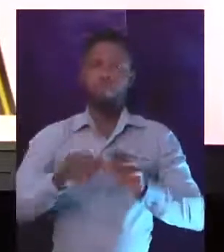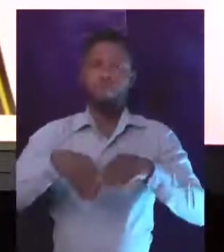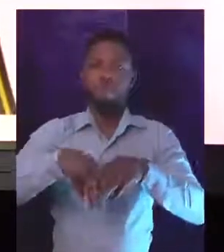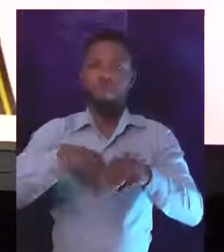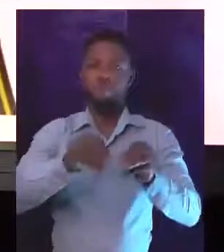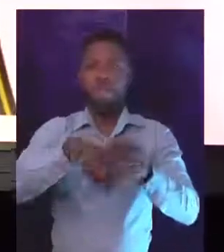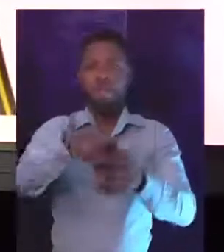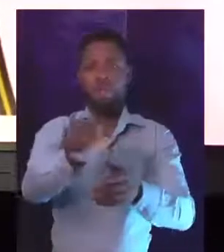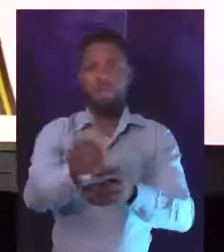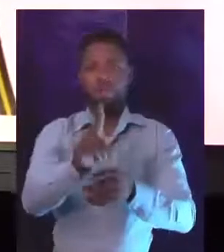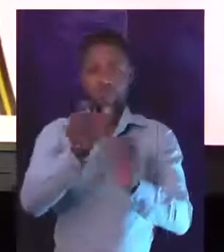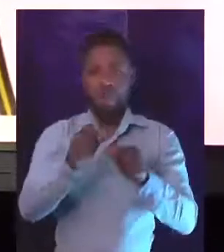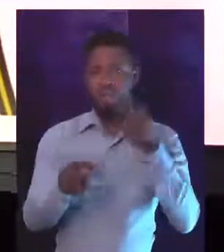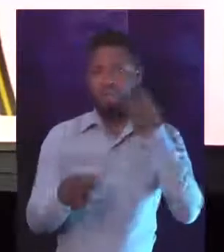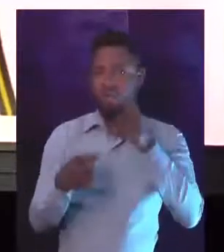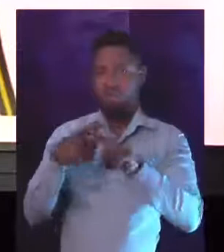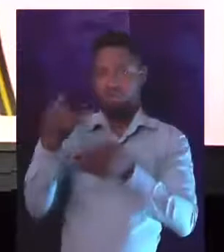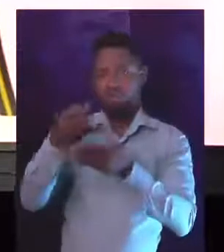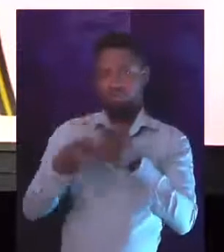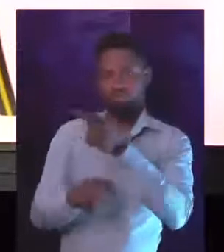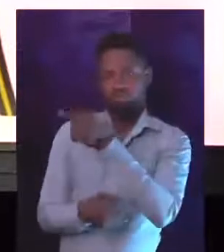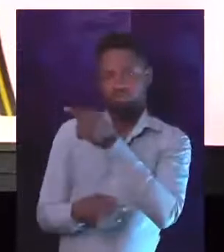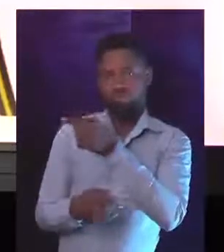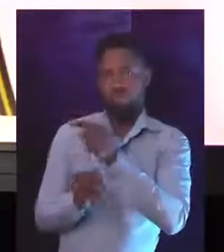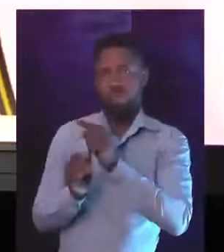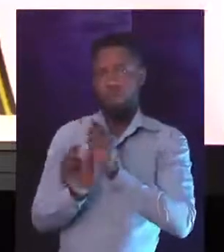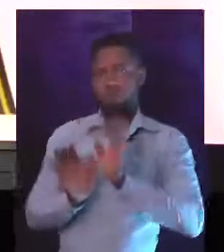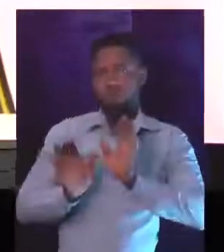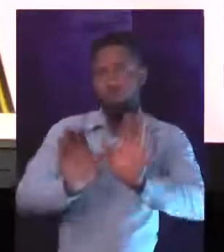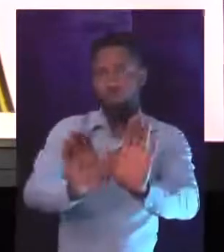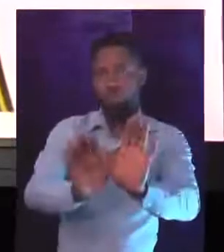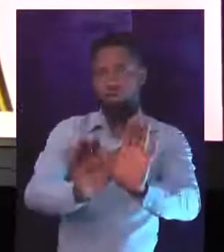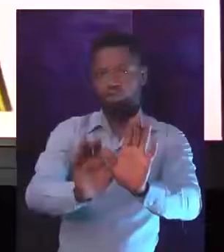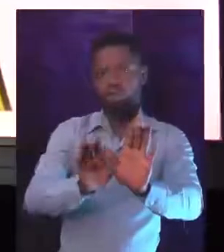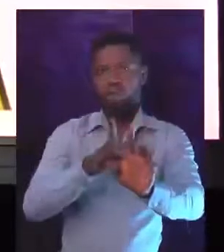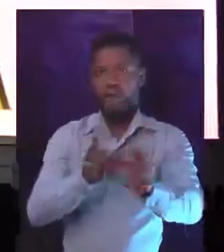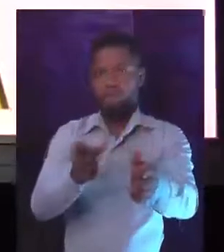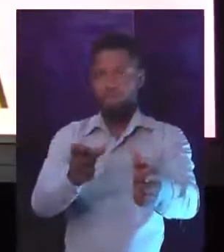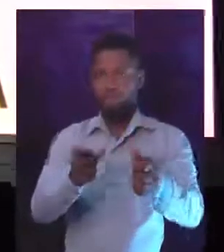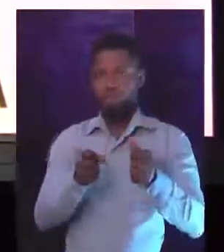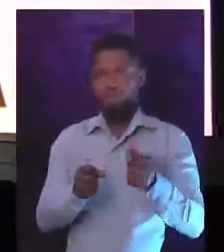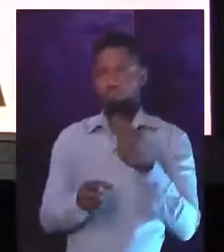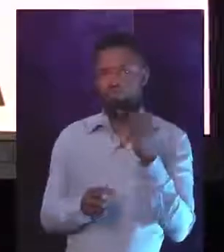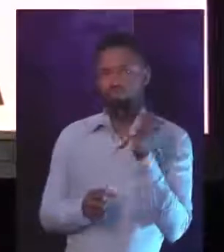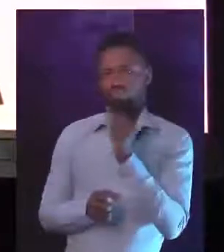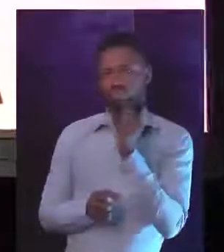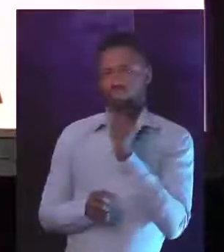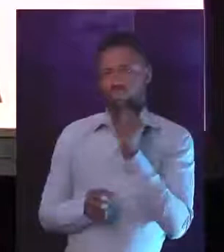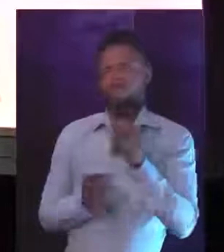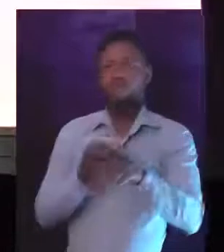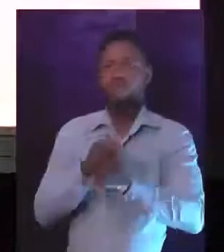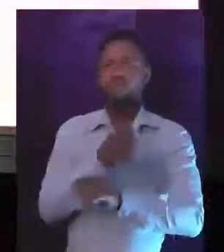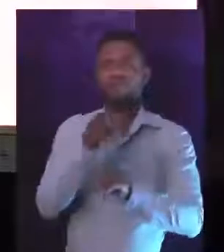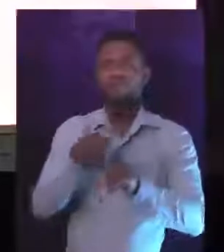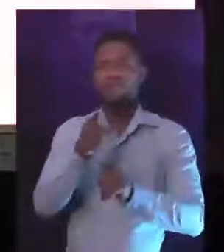yourself. When you push, you move it outside. You can see from the diagram here, push, and this is a pull.